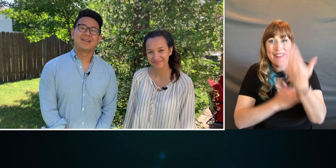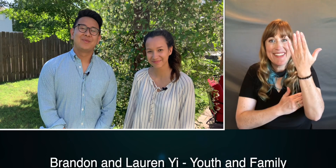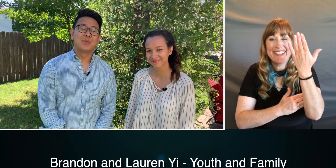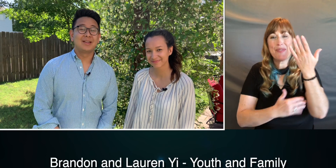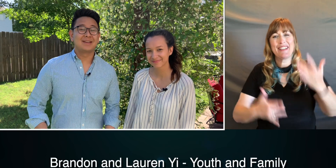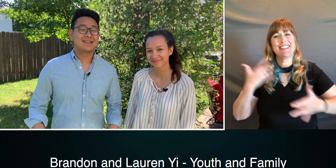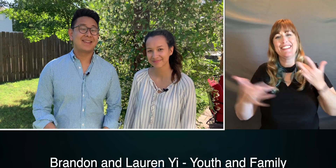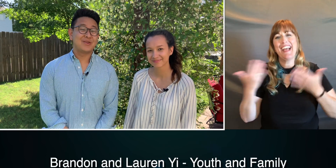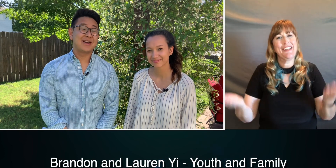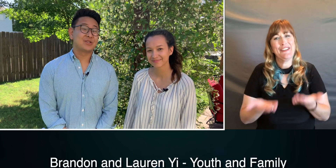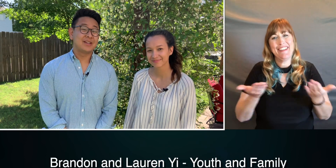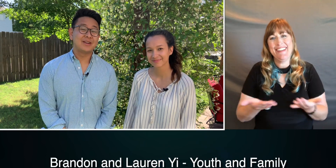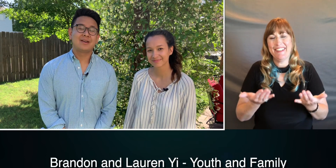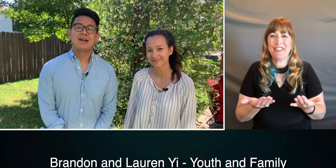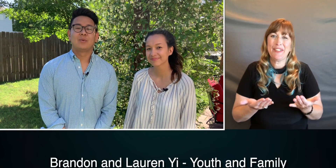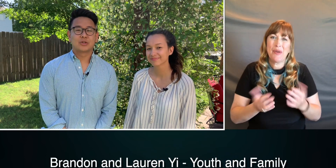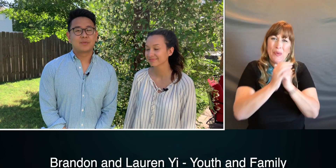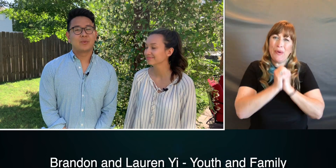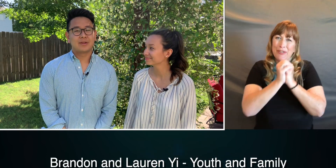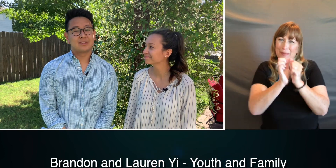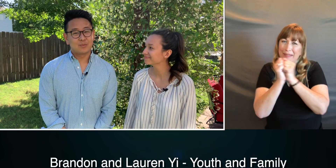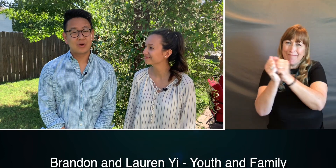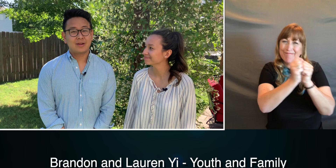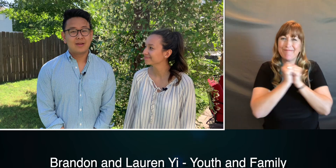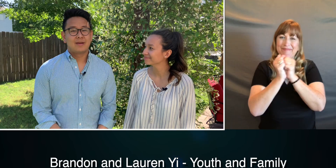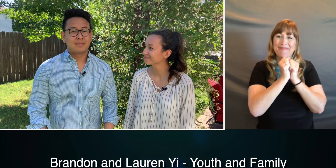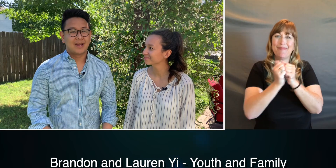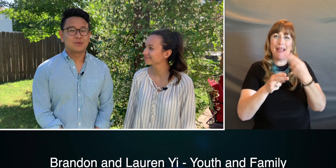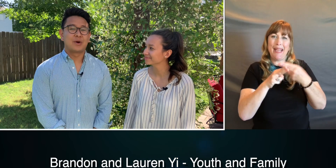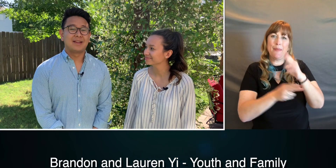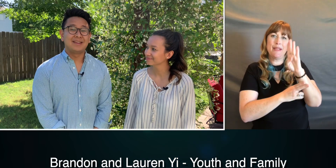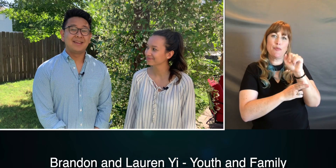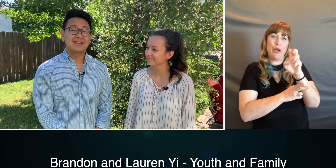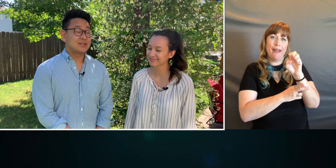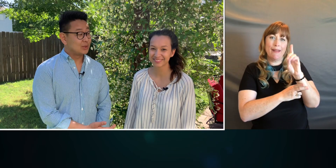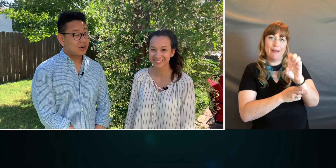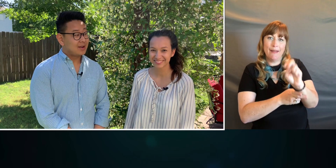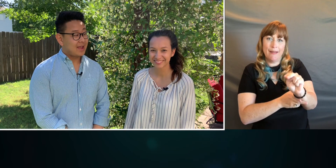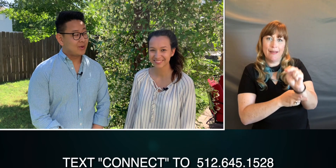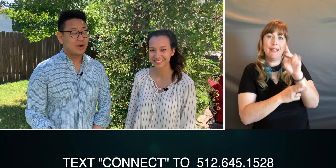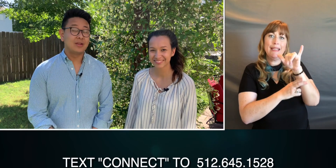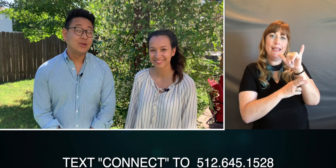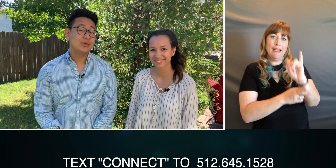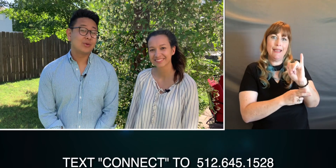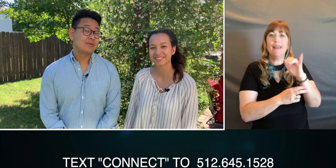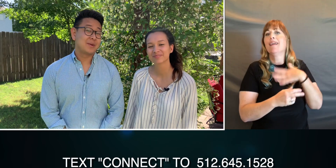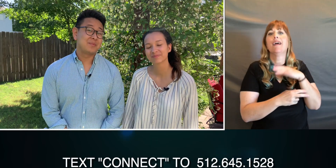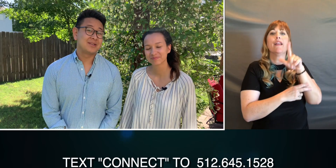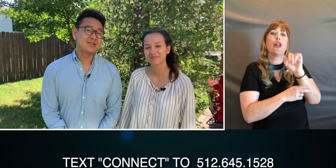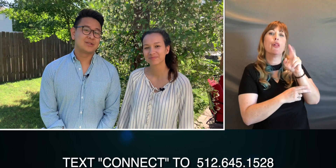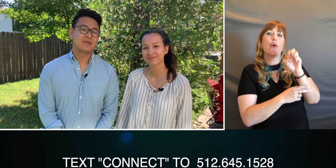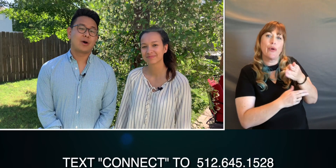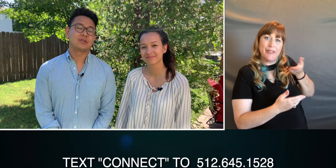Good morning. We're really excited that you guys are here worshiping with us this morning. My name is Brandon Yee. This is Lauren, and we are the new youth and